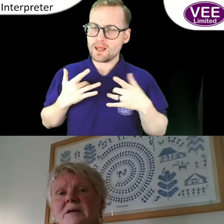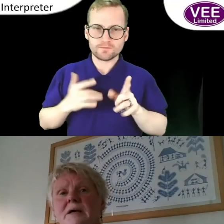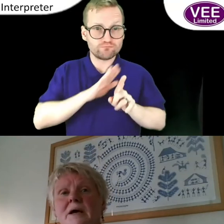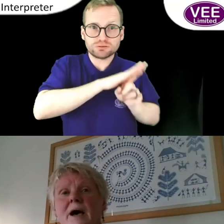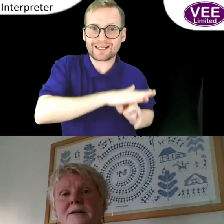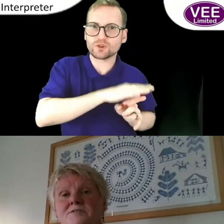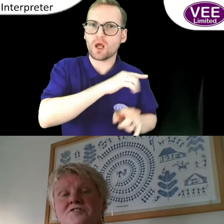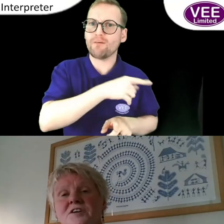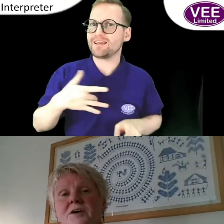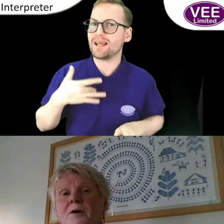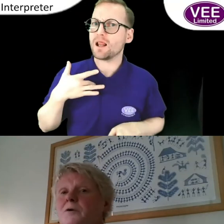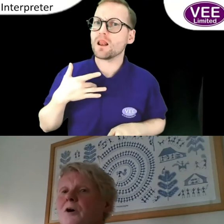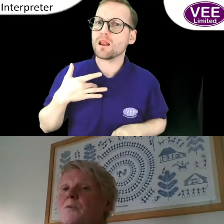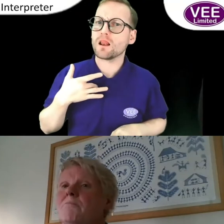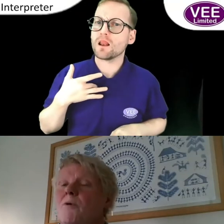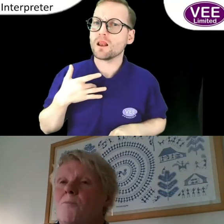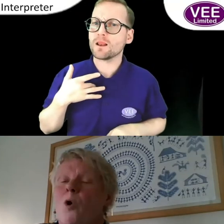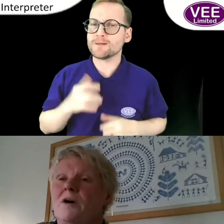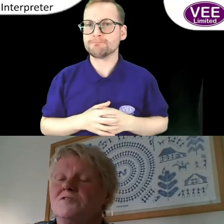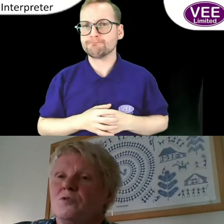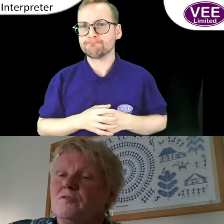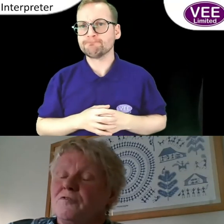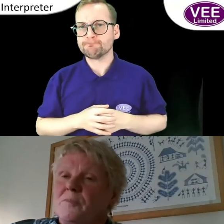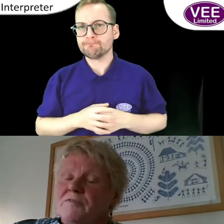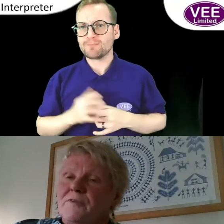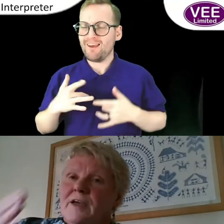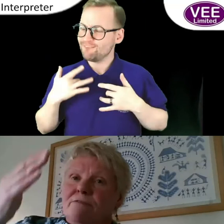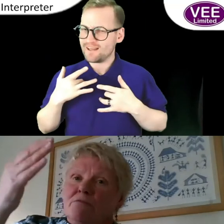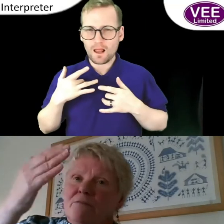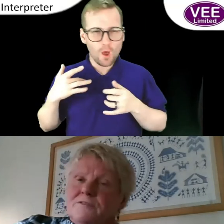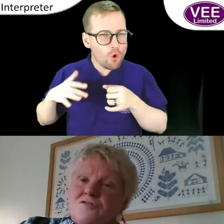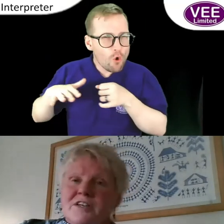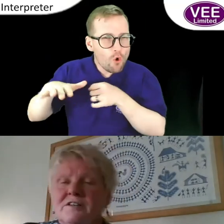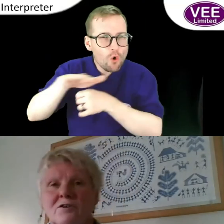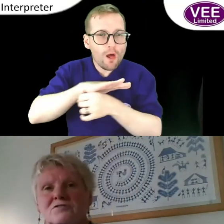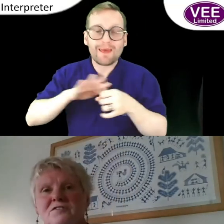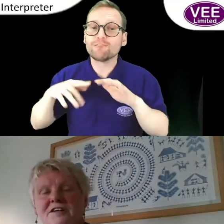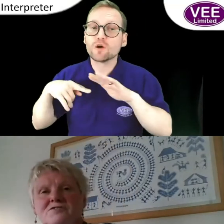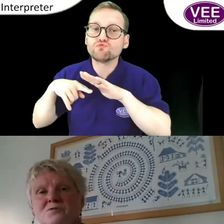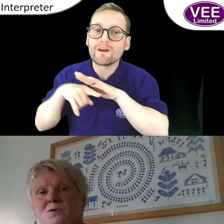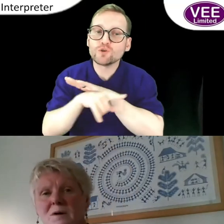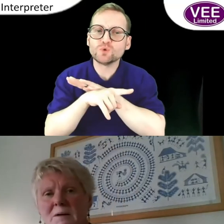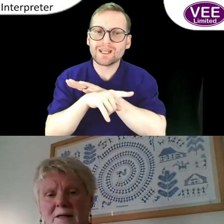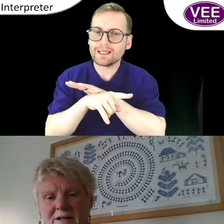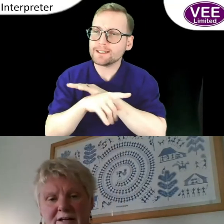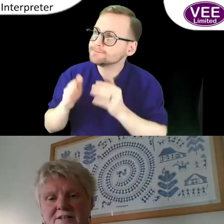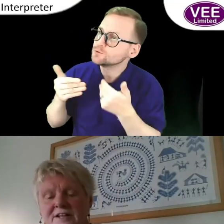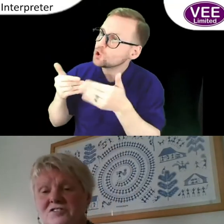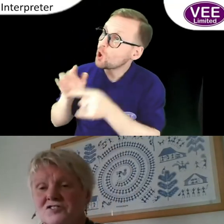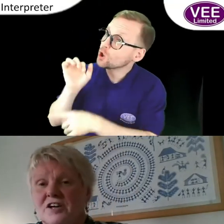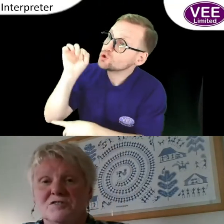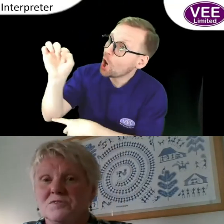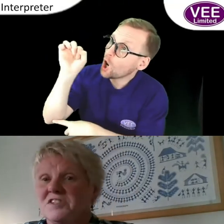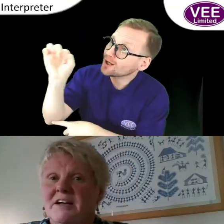that. And, you know, almost all of them, if a refugee knocked on their door